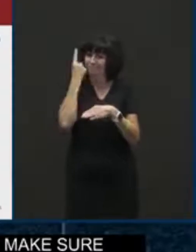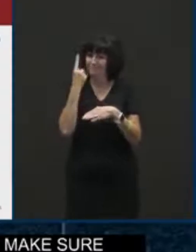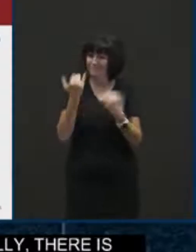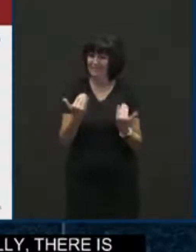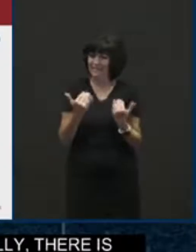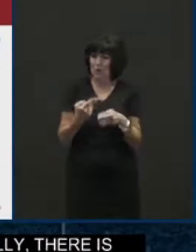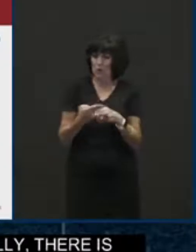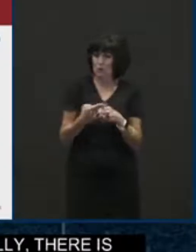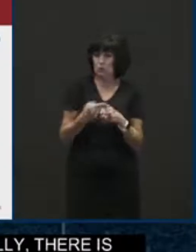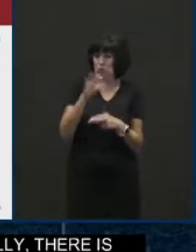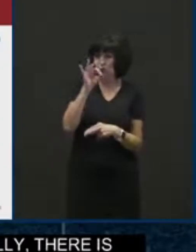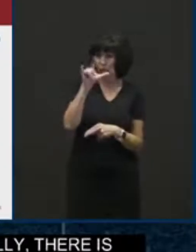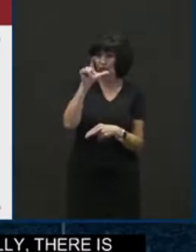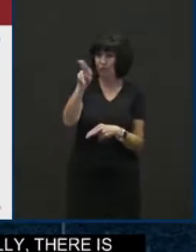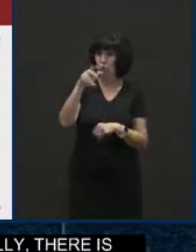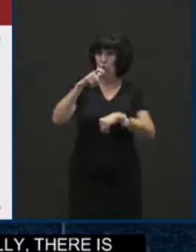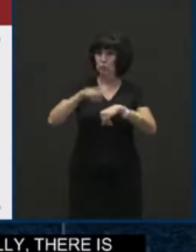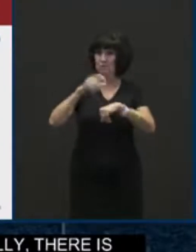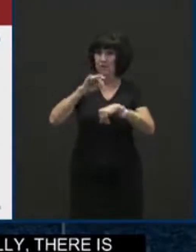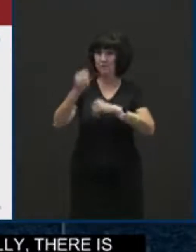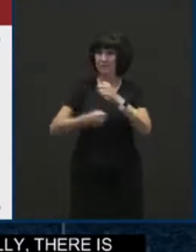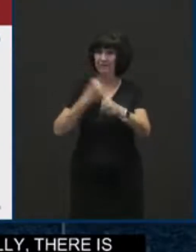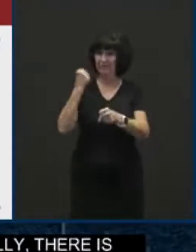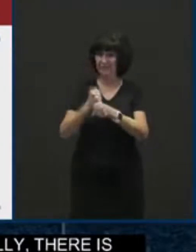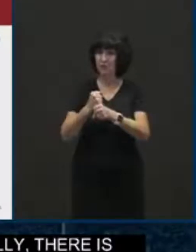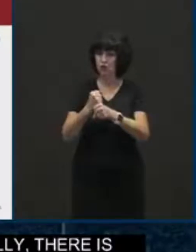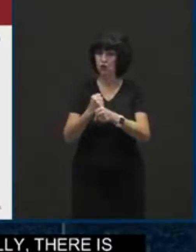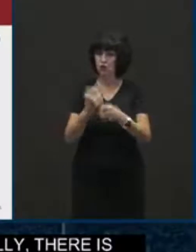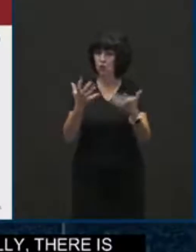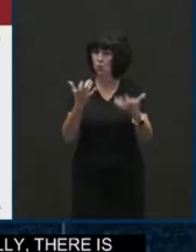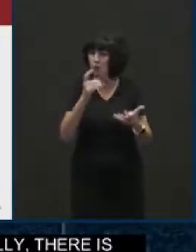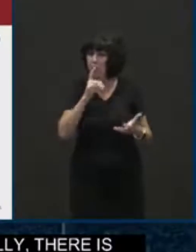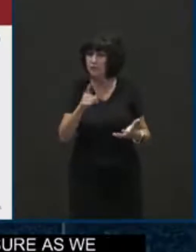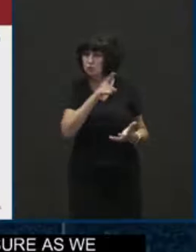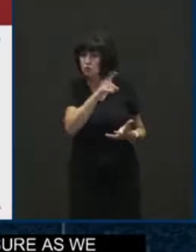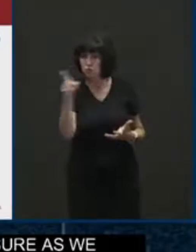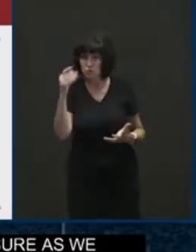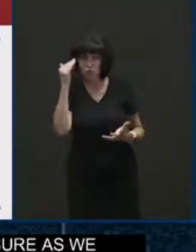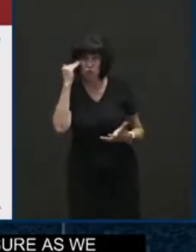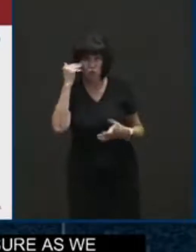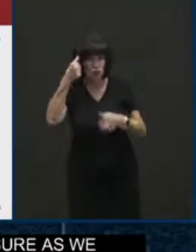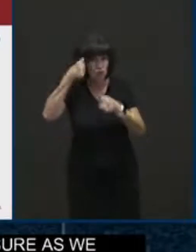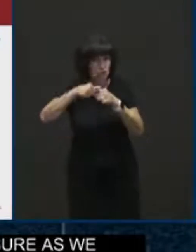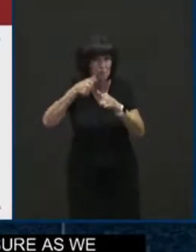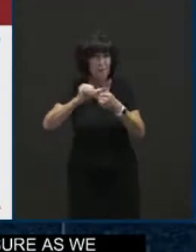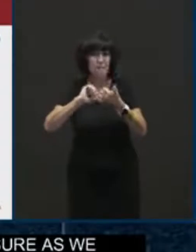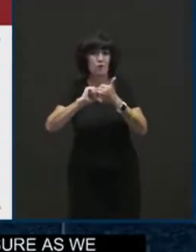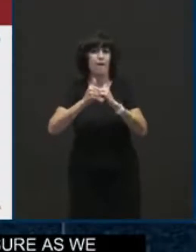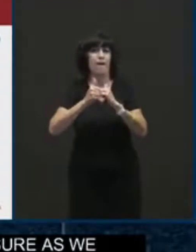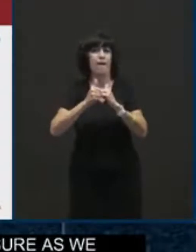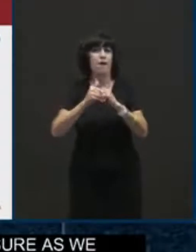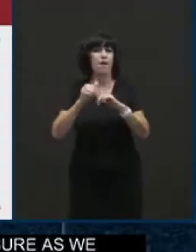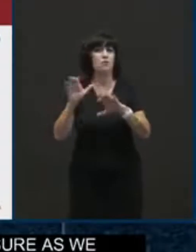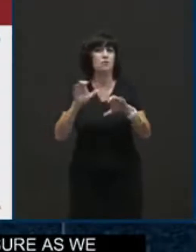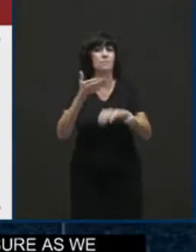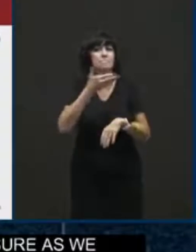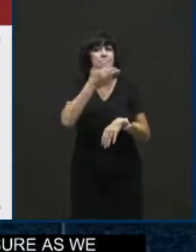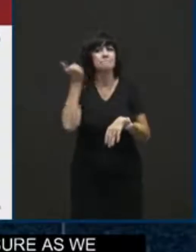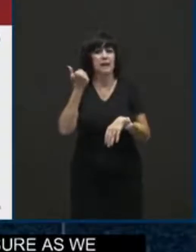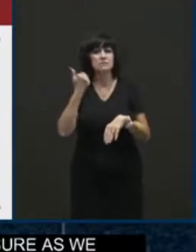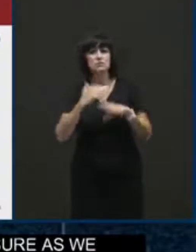everybody is really knows how best to prevent infection.